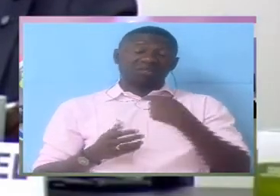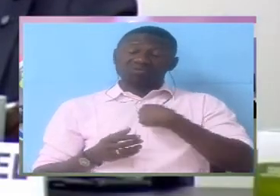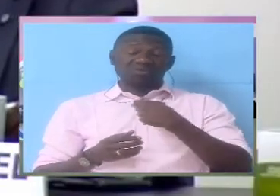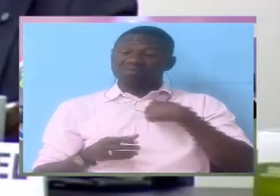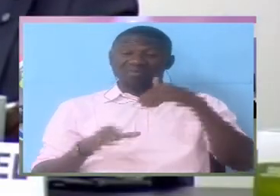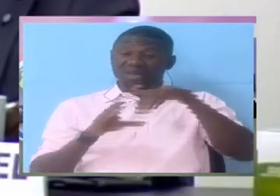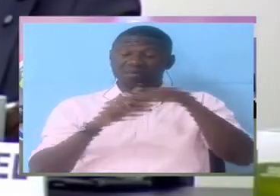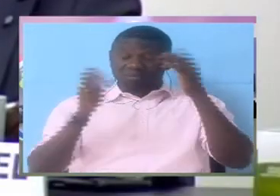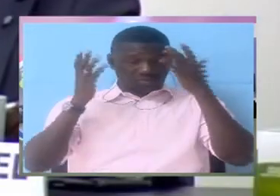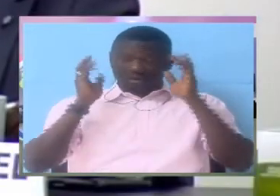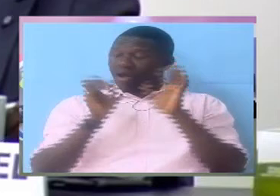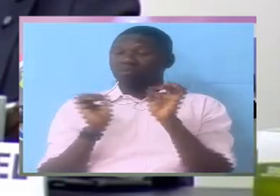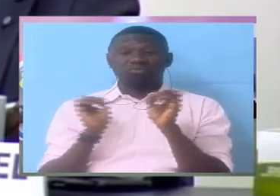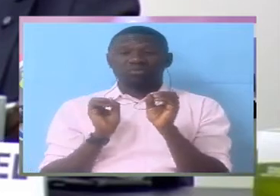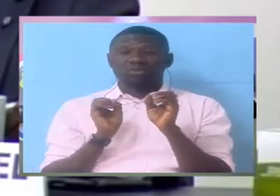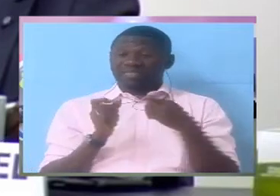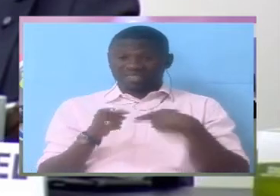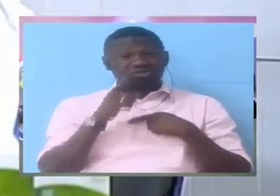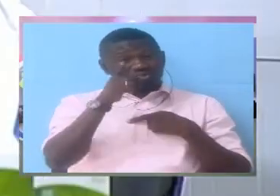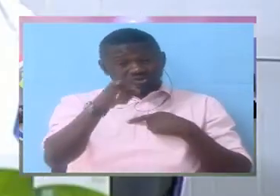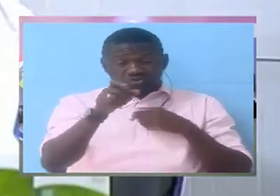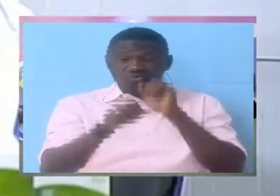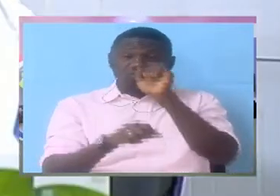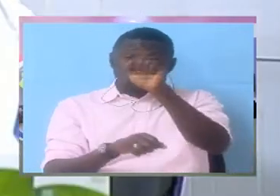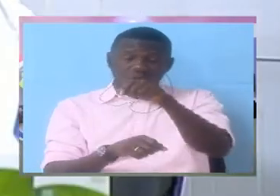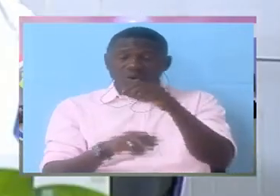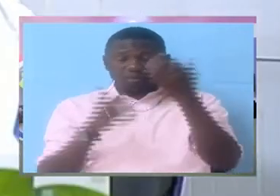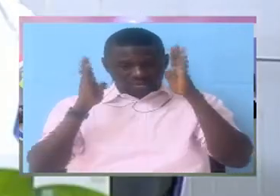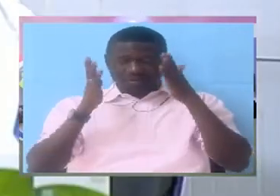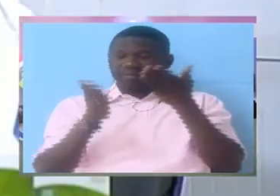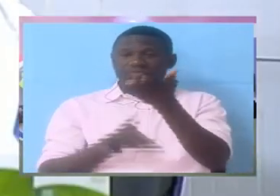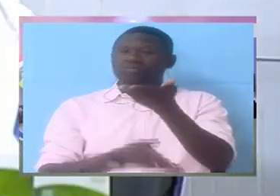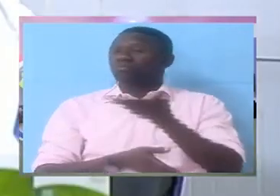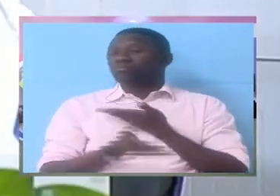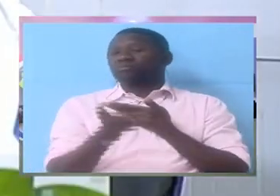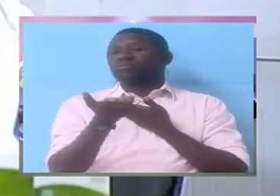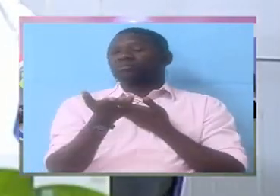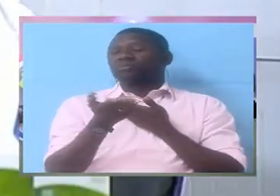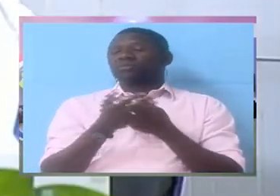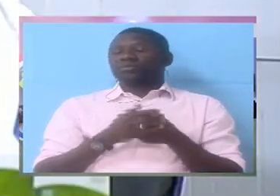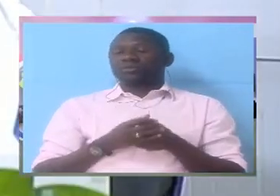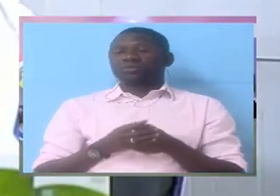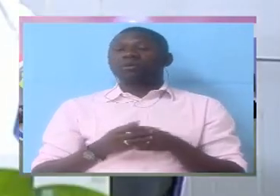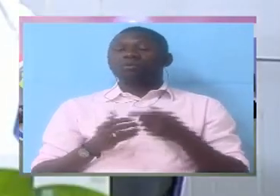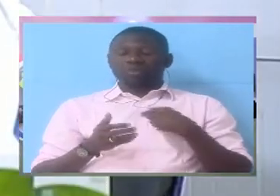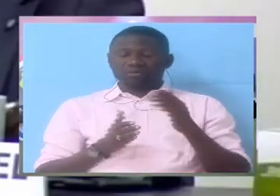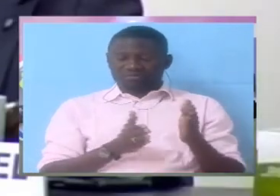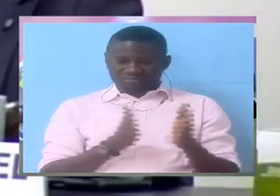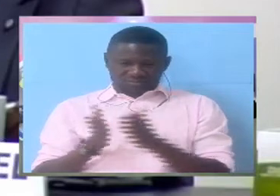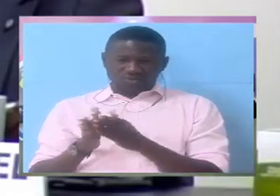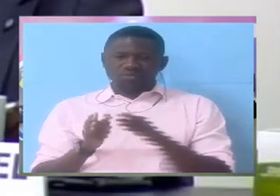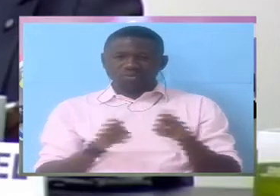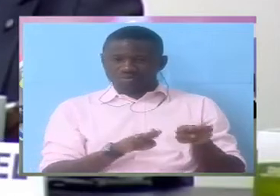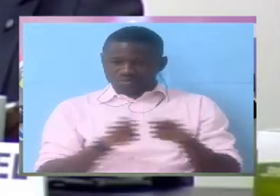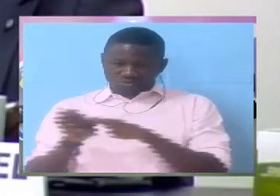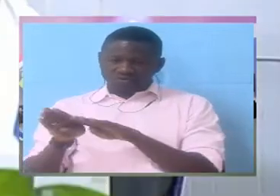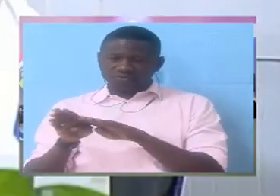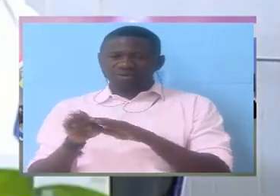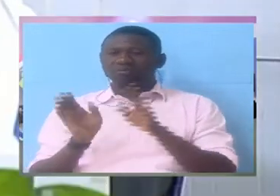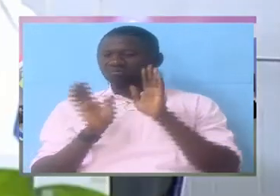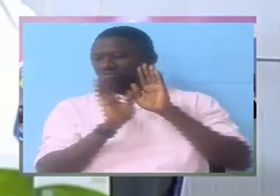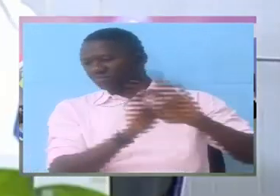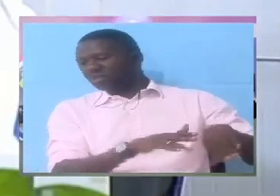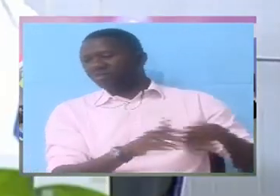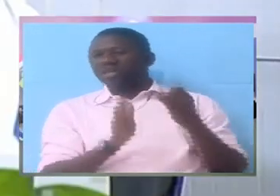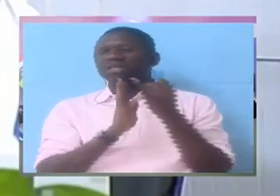victimization. Amanke it is your victimization. Ite la kole yalmo. But I propose that we move on and leave that issue aside. Ngani